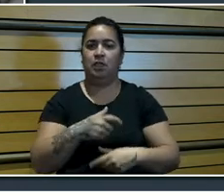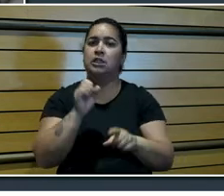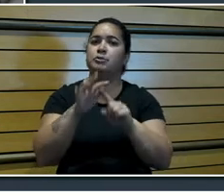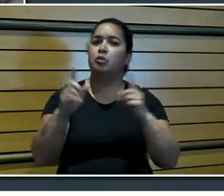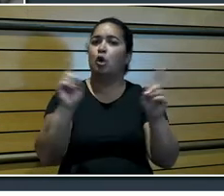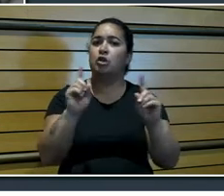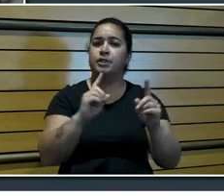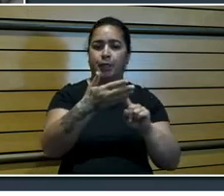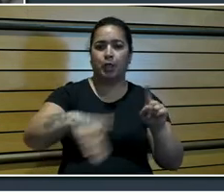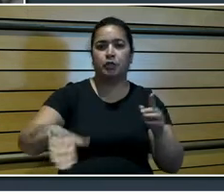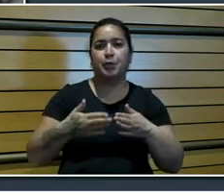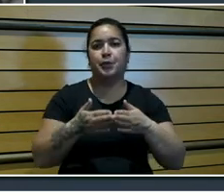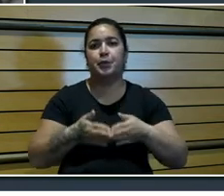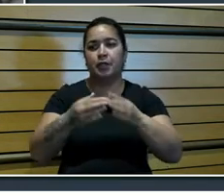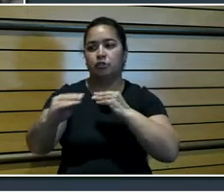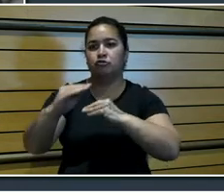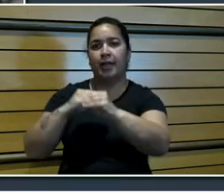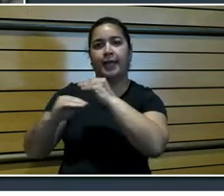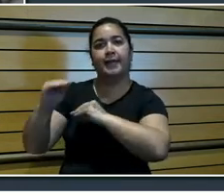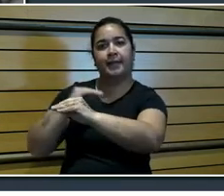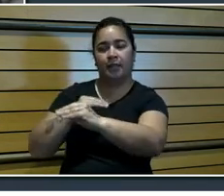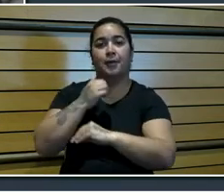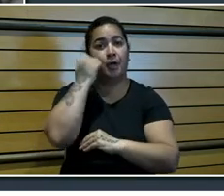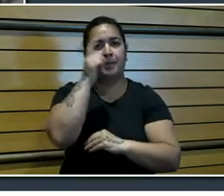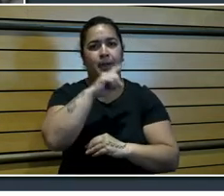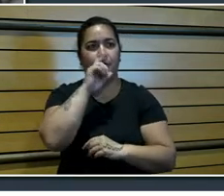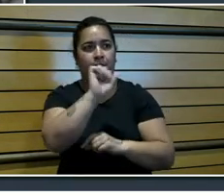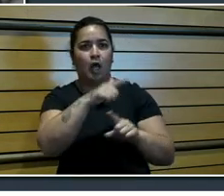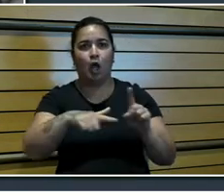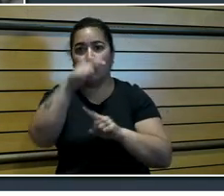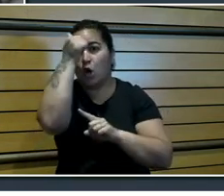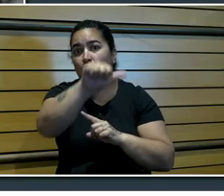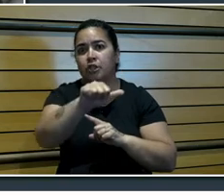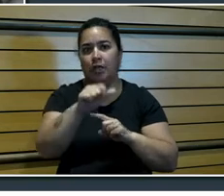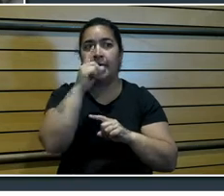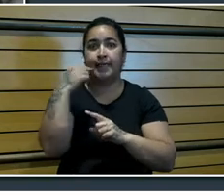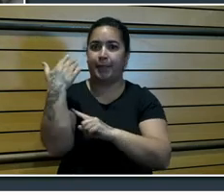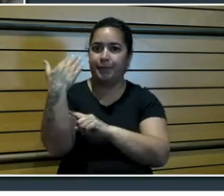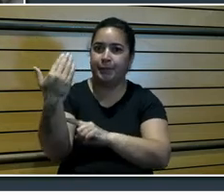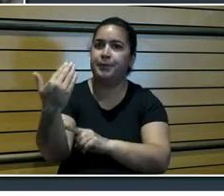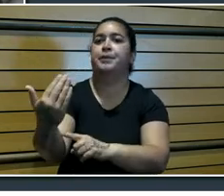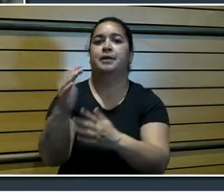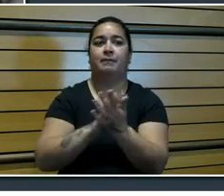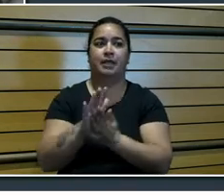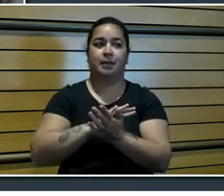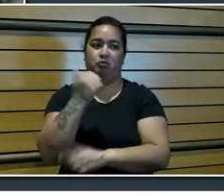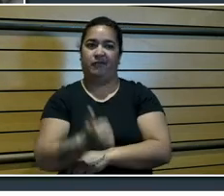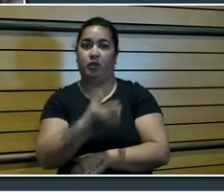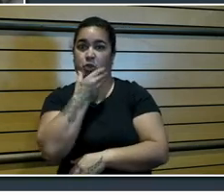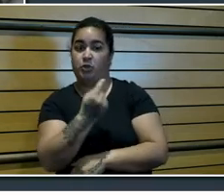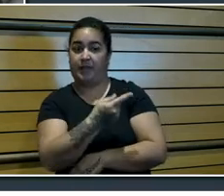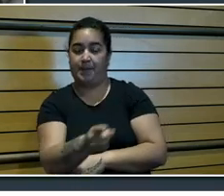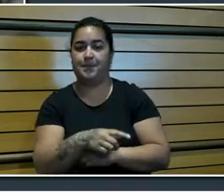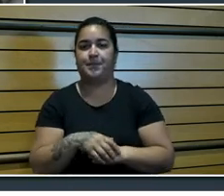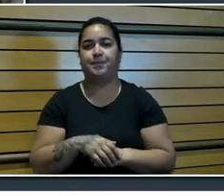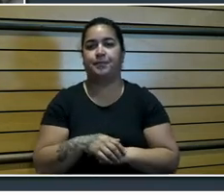group ethos and navigation and sailing skills and local knowledge made them the preferred carriers of goods. We also